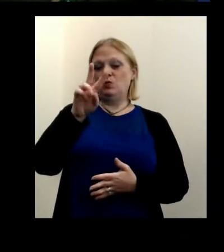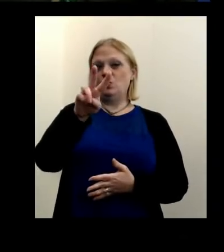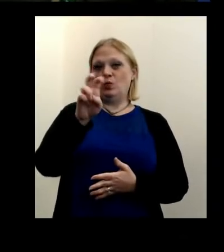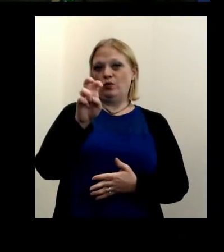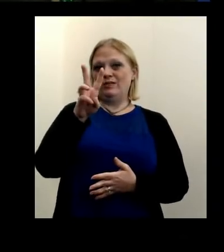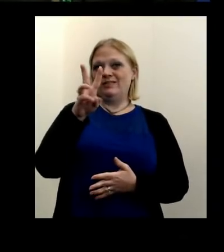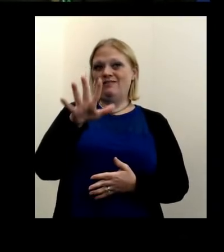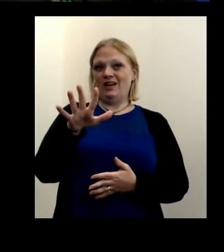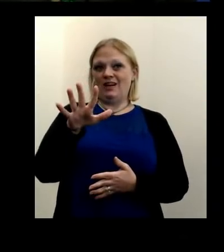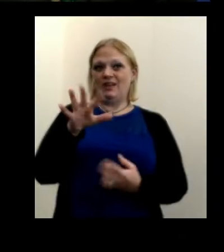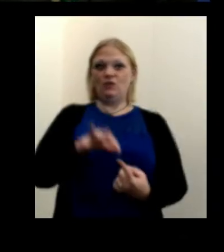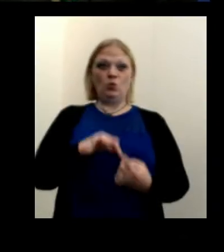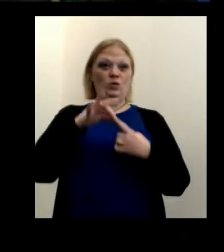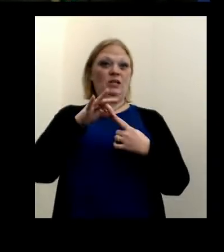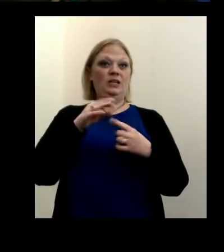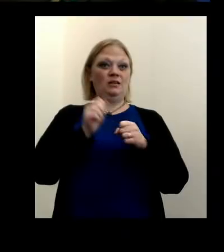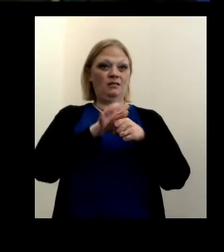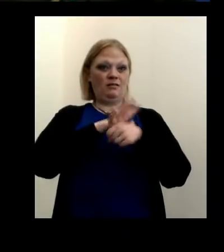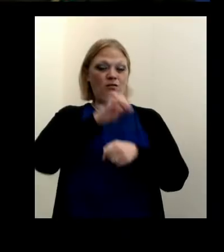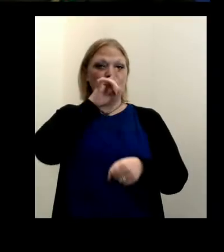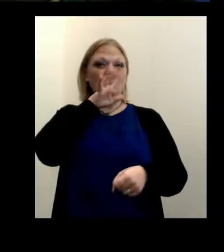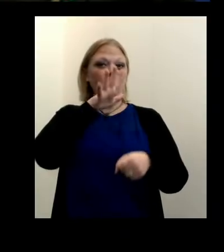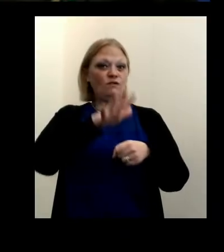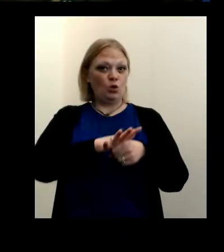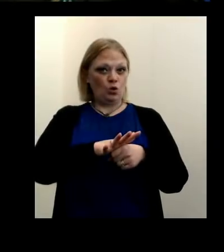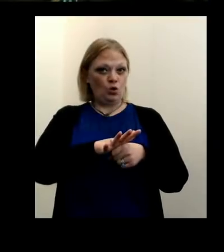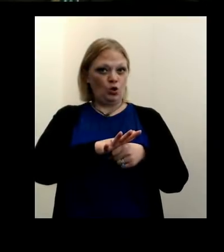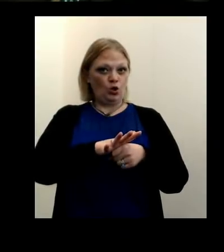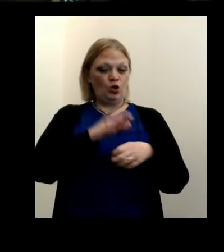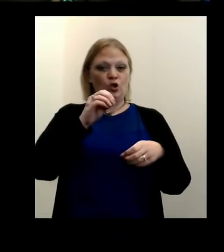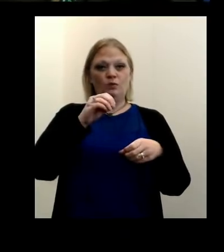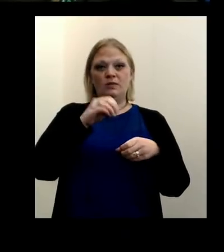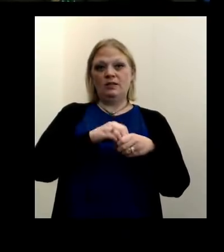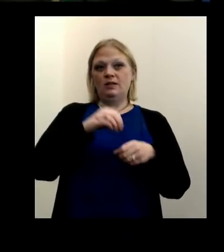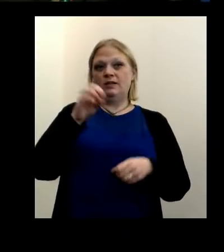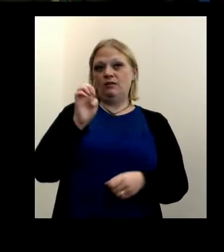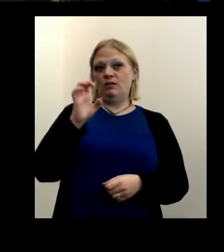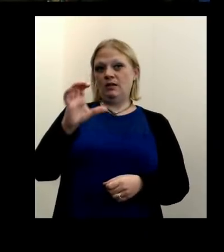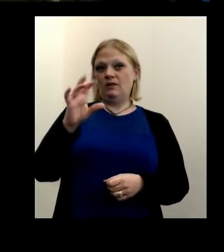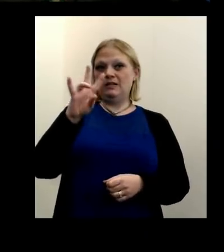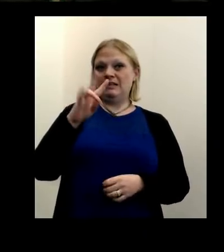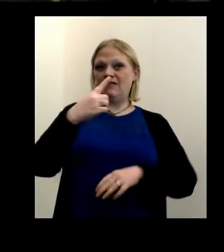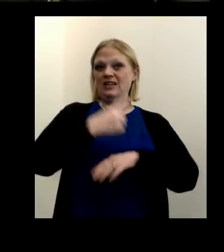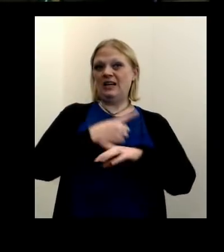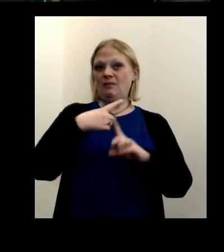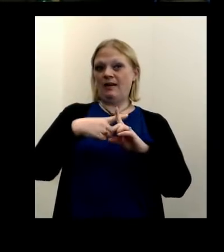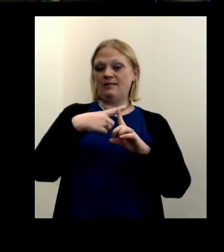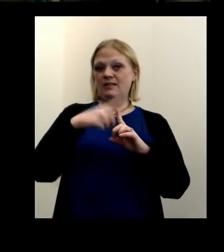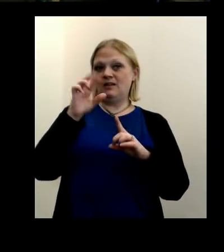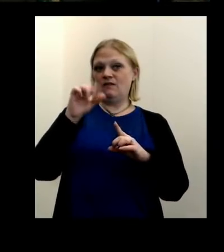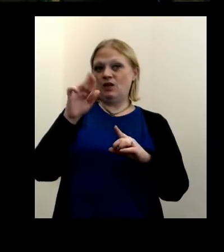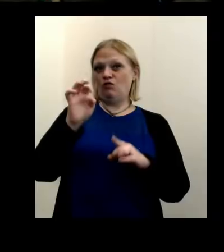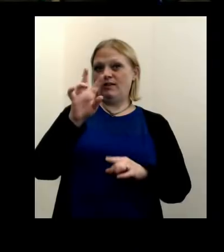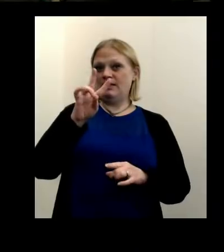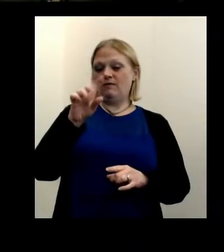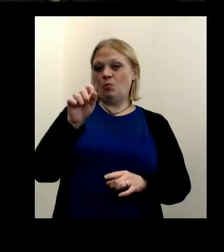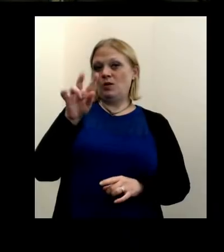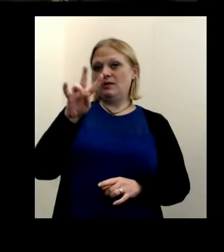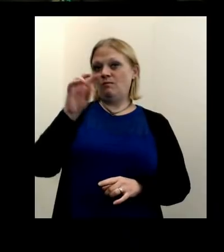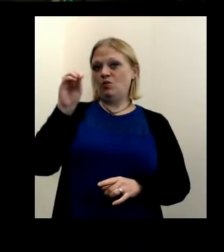29,265 unique COVID-19 cases confirmed in Erie County. The 7-day positivity rate for Erie County is